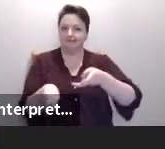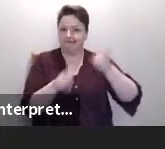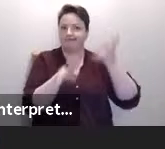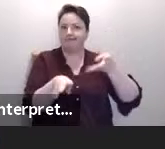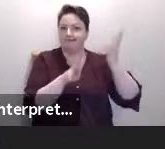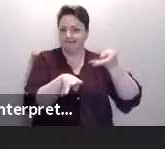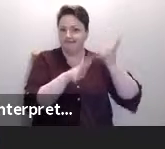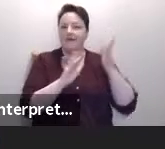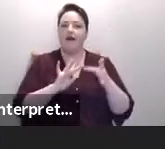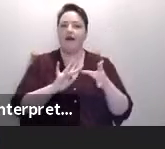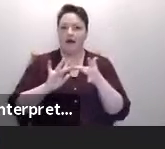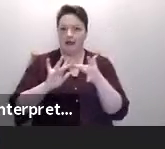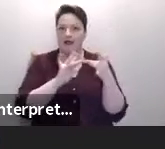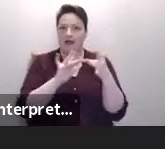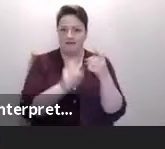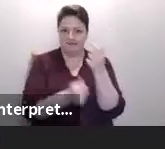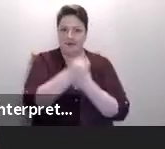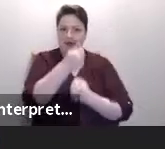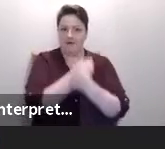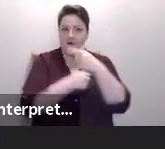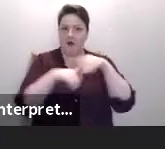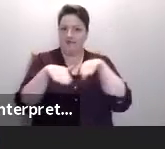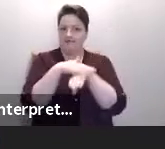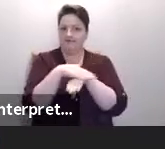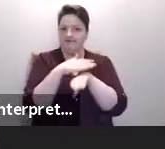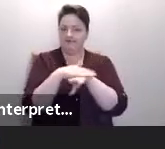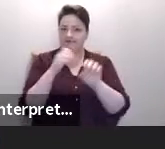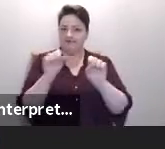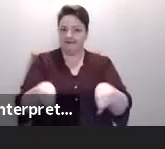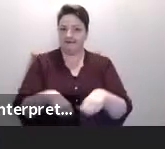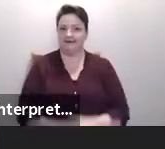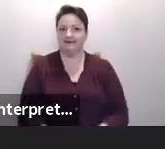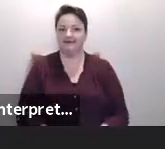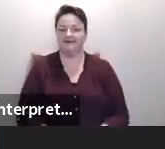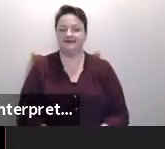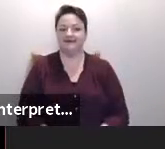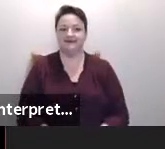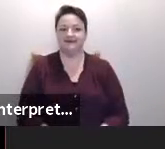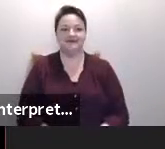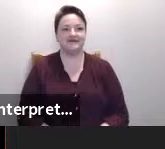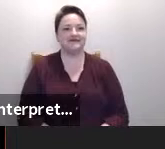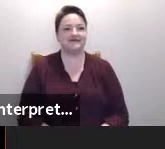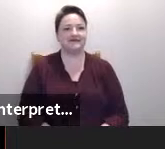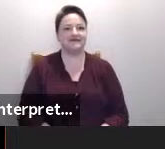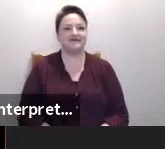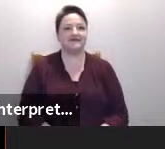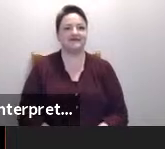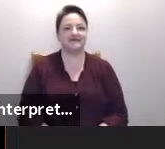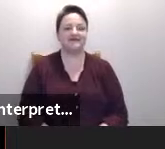so everyone has access to that. Next, please.